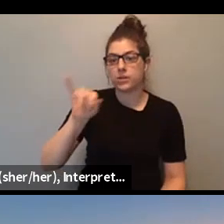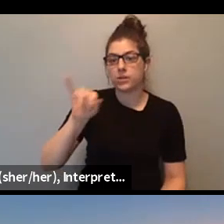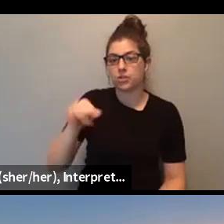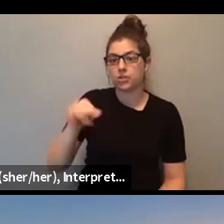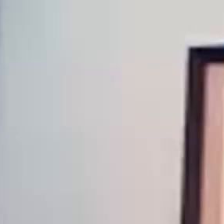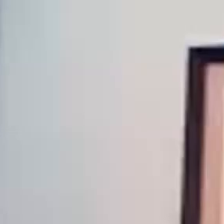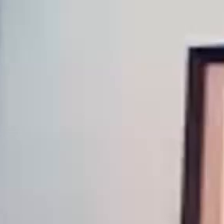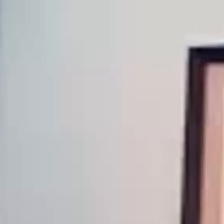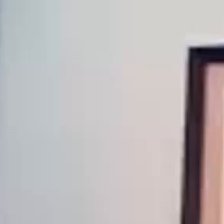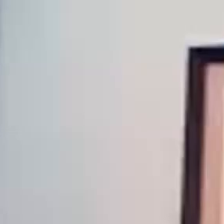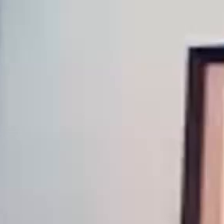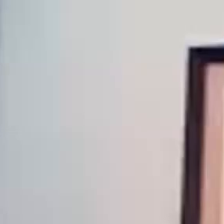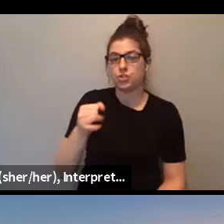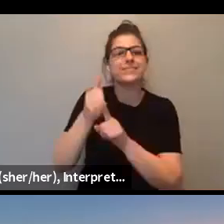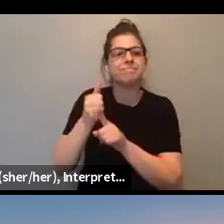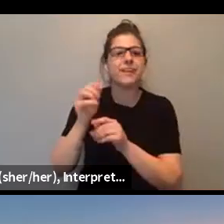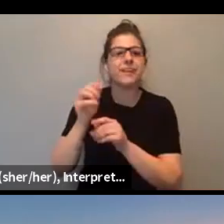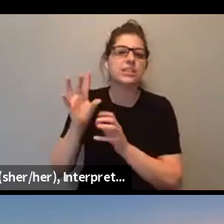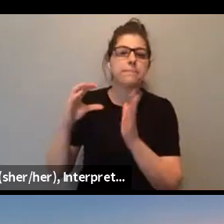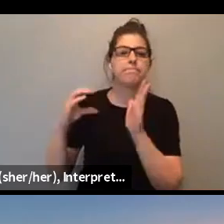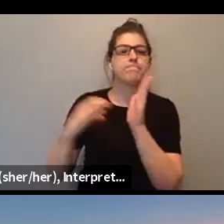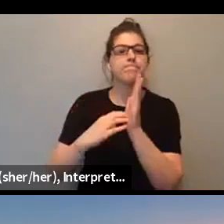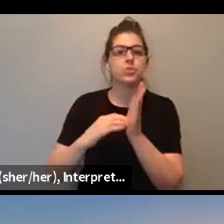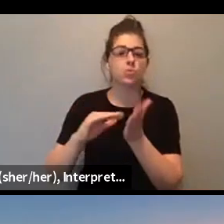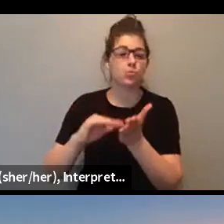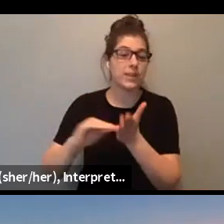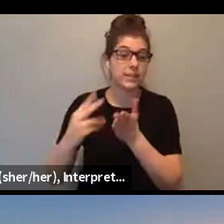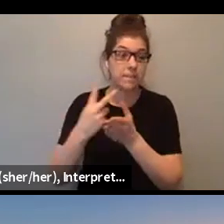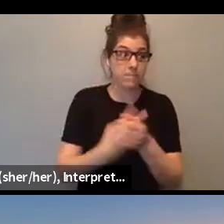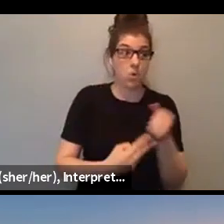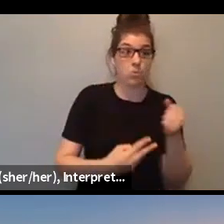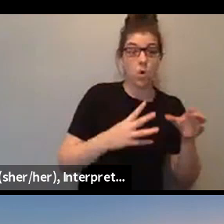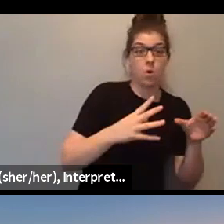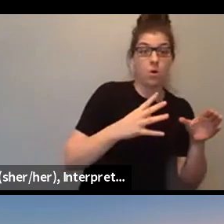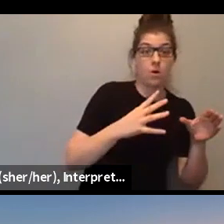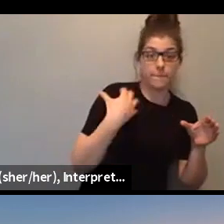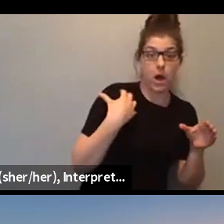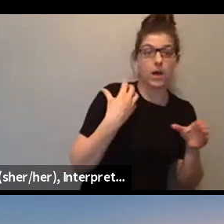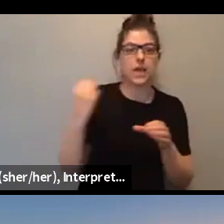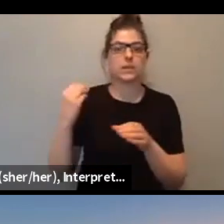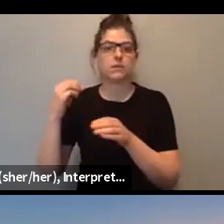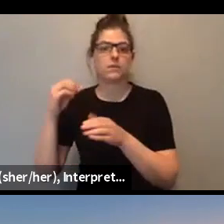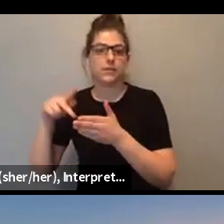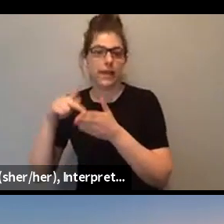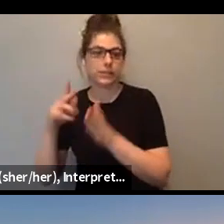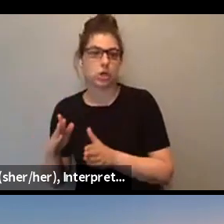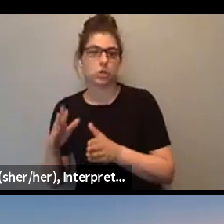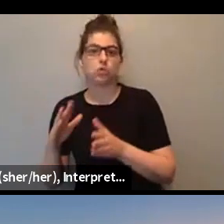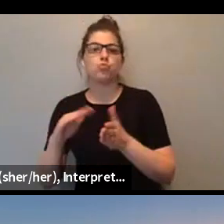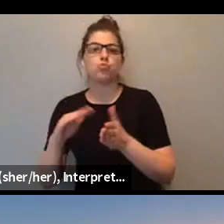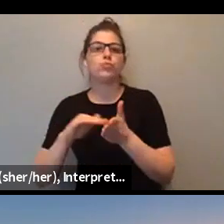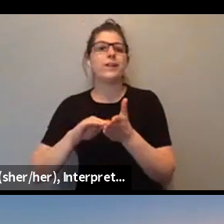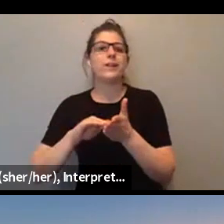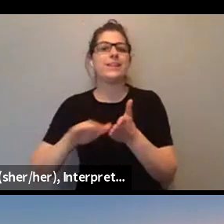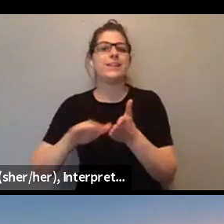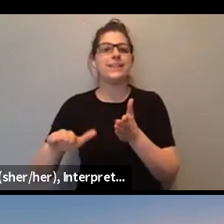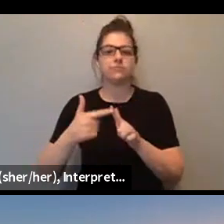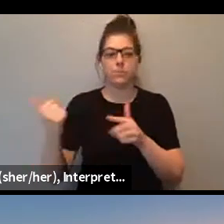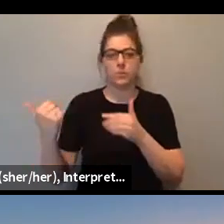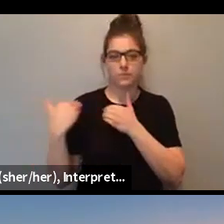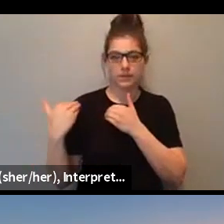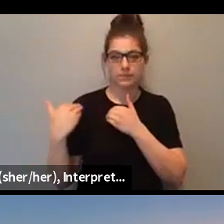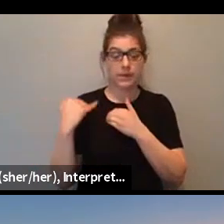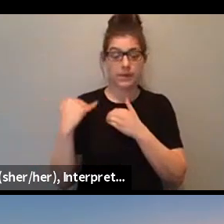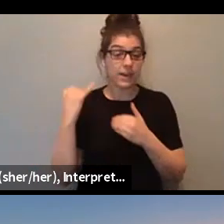to release one or both of the parties from any responsibility in the event that circumstances